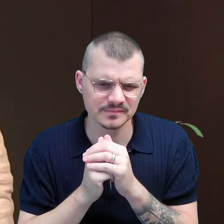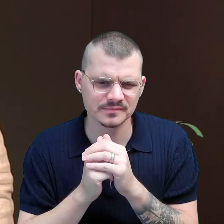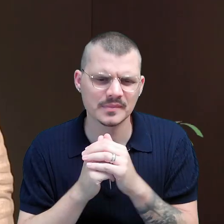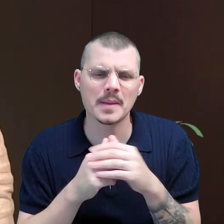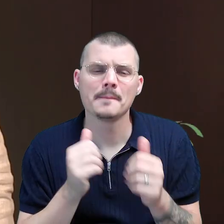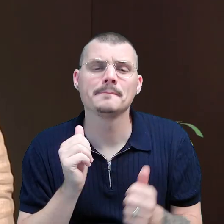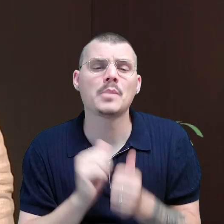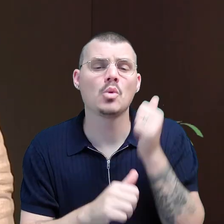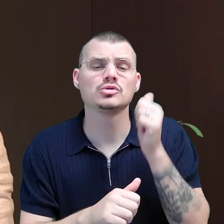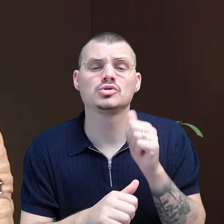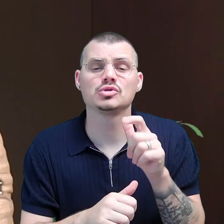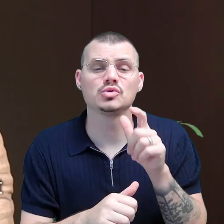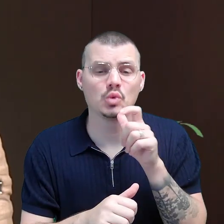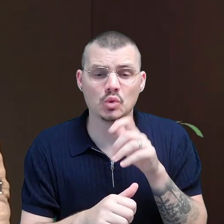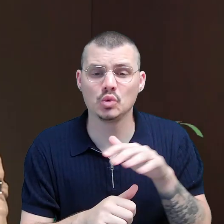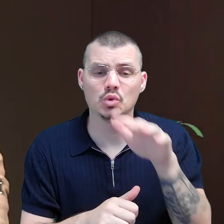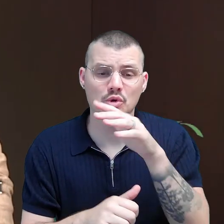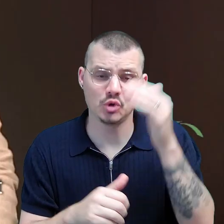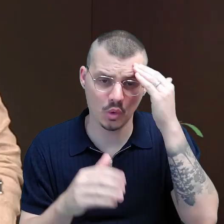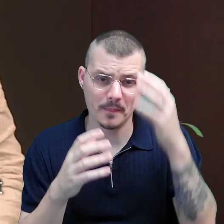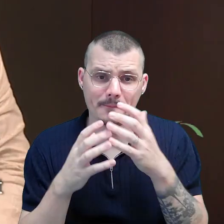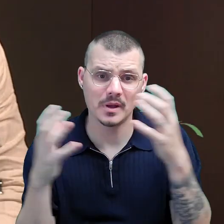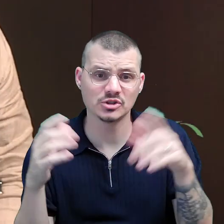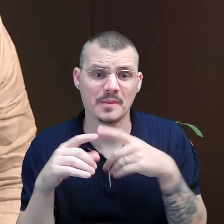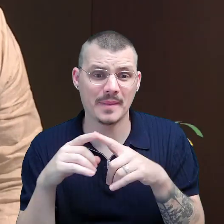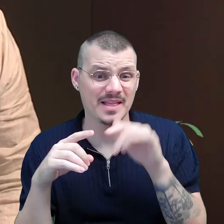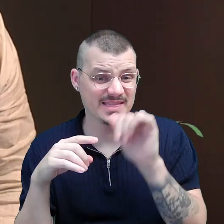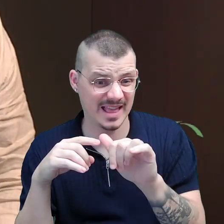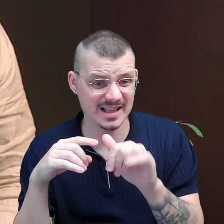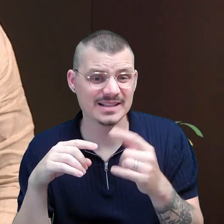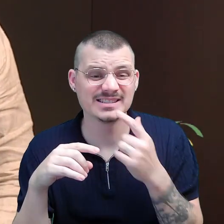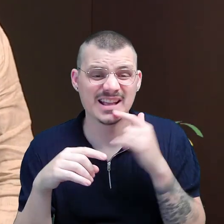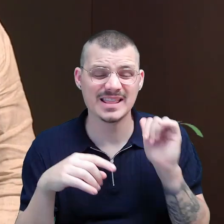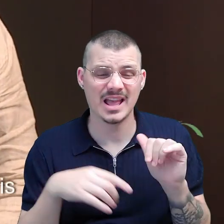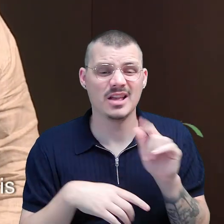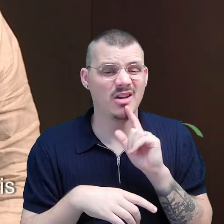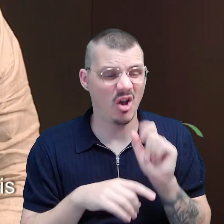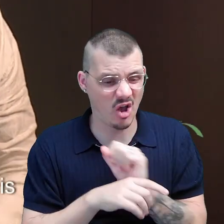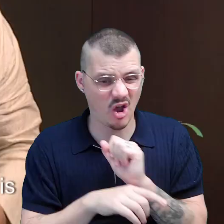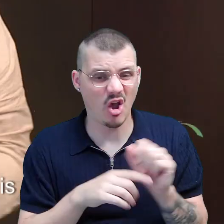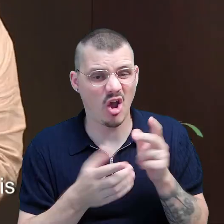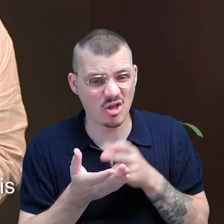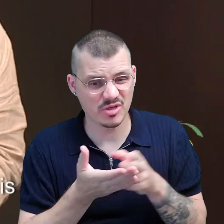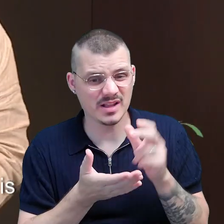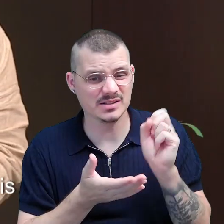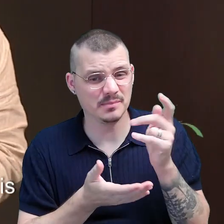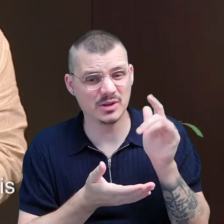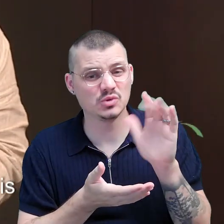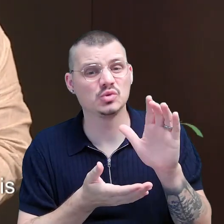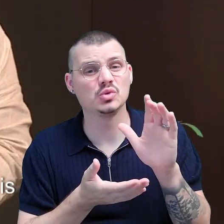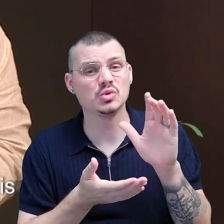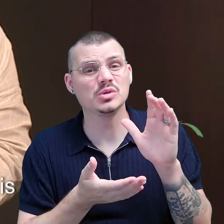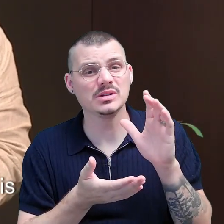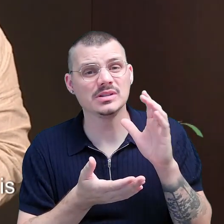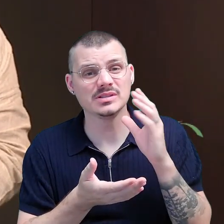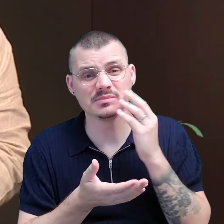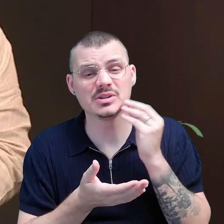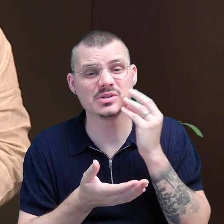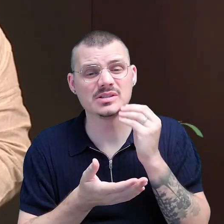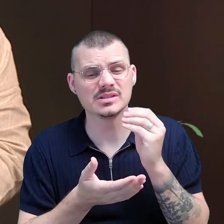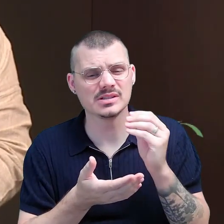again, most of the authorities that know a lot about this stuff say that authentic spiritual experience